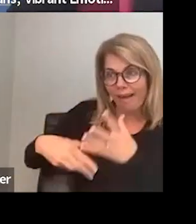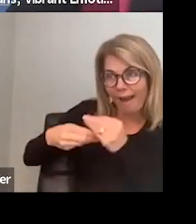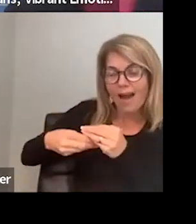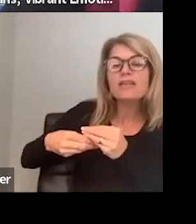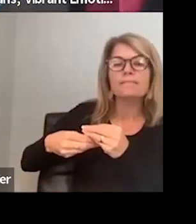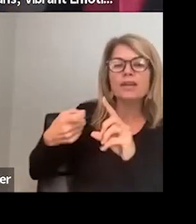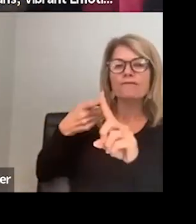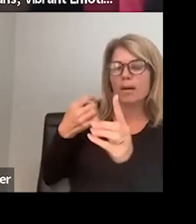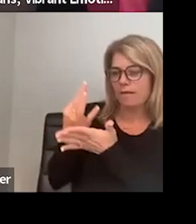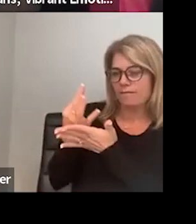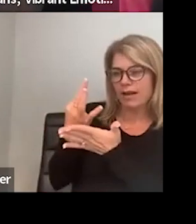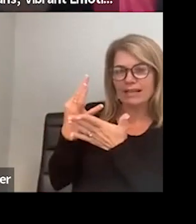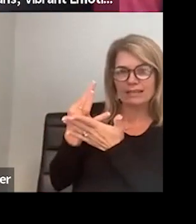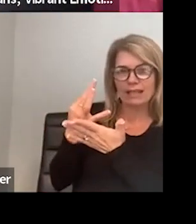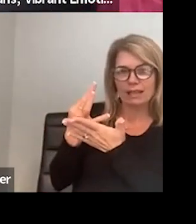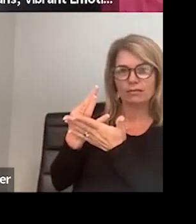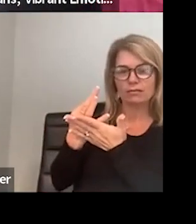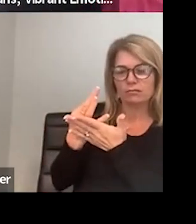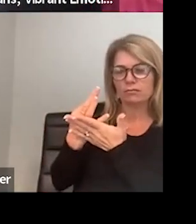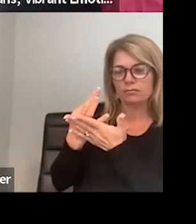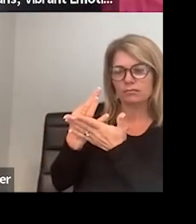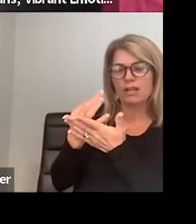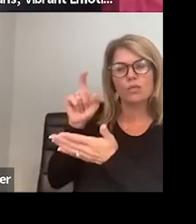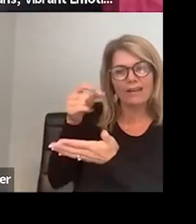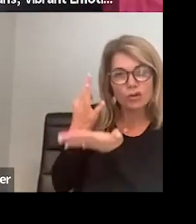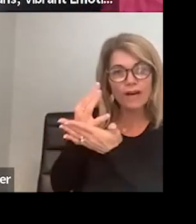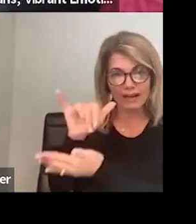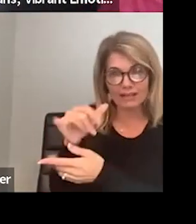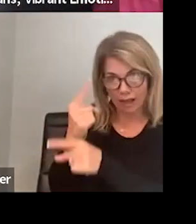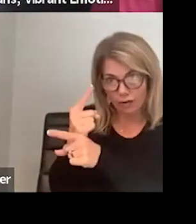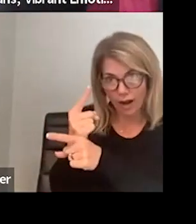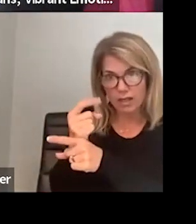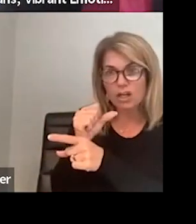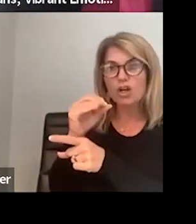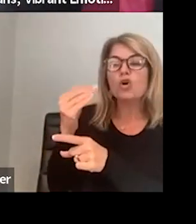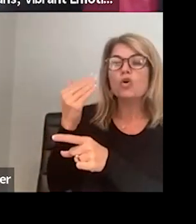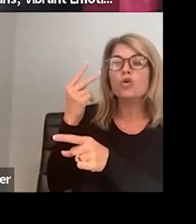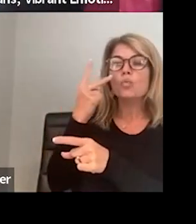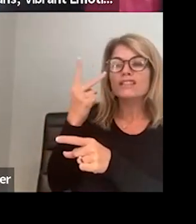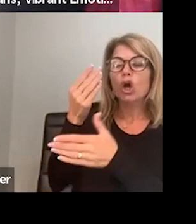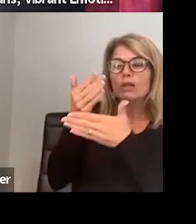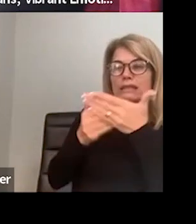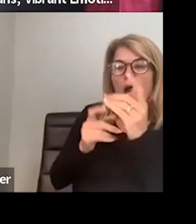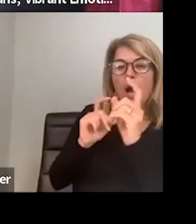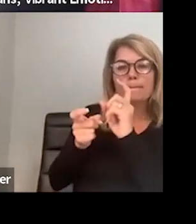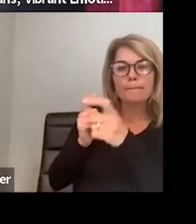from the financing side that we have to finance that, right? And so we saw some appropriations increases this past year, but